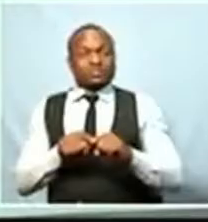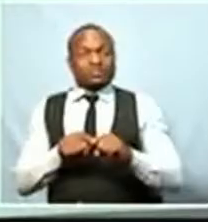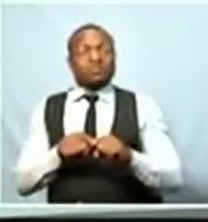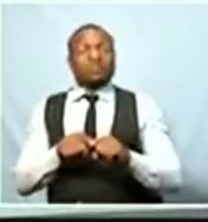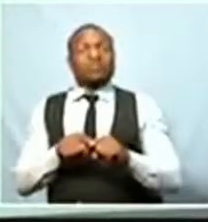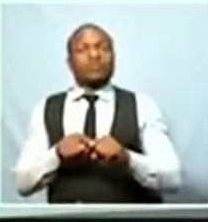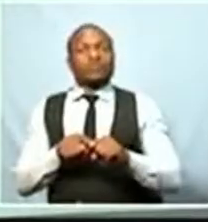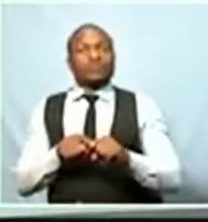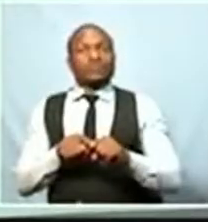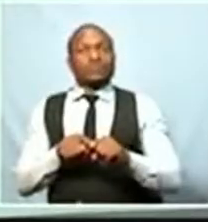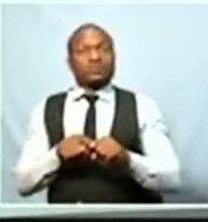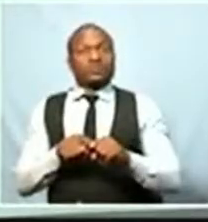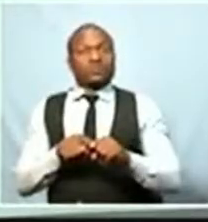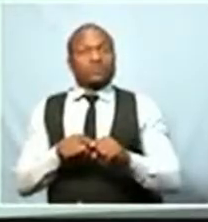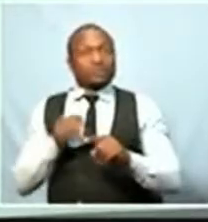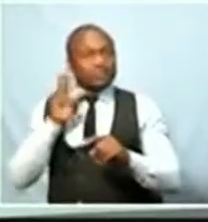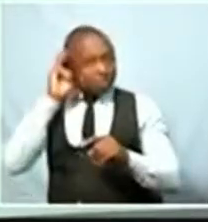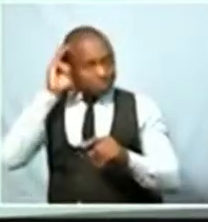I see it. And